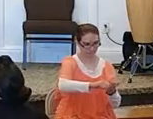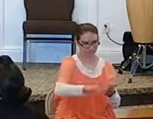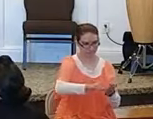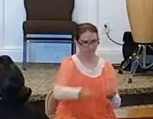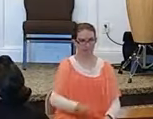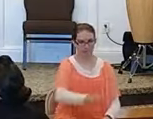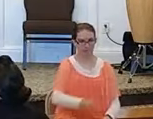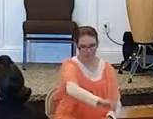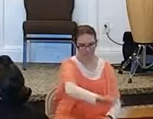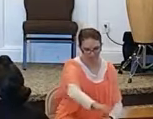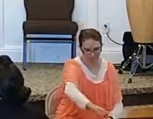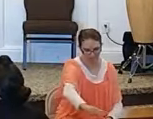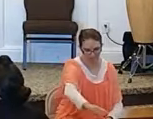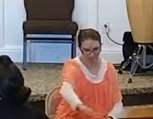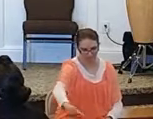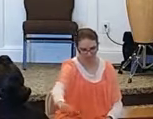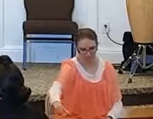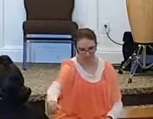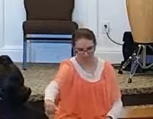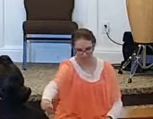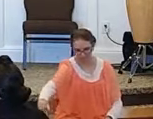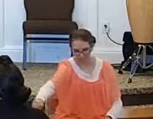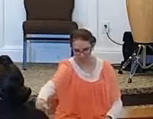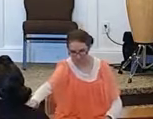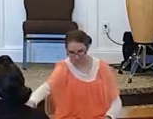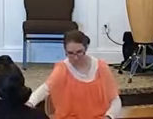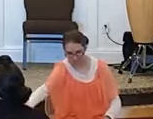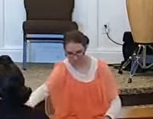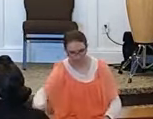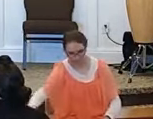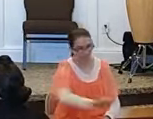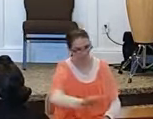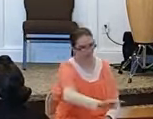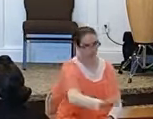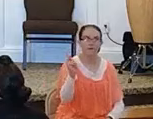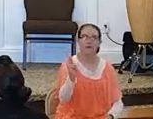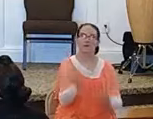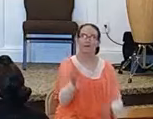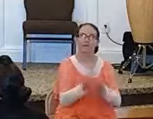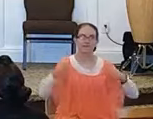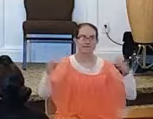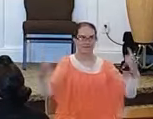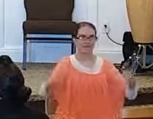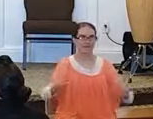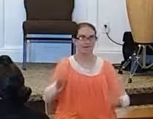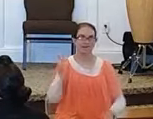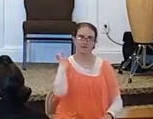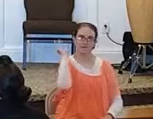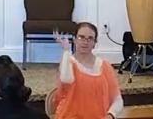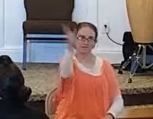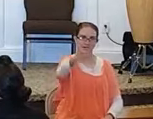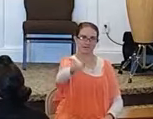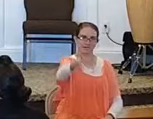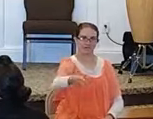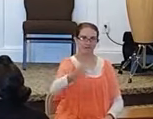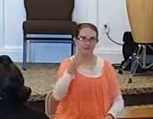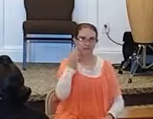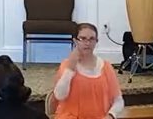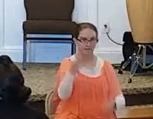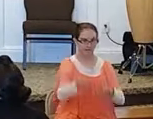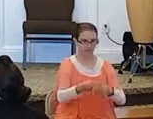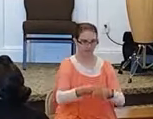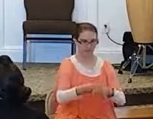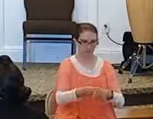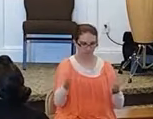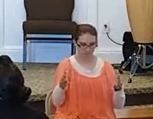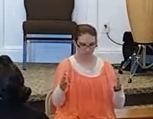Amen. Hallelujah. He just lined them out. And because he said, okay, he that's without sin, let him first cast a stone. They saw their name on the ground. I saw